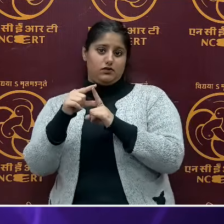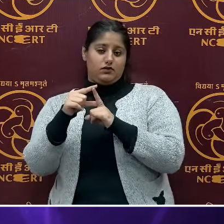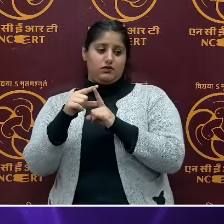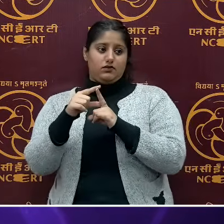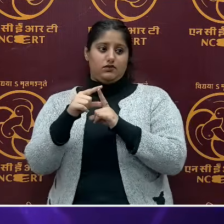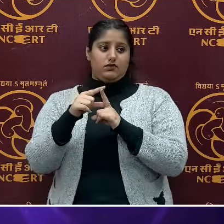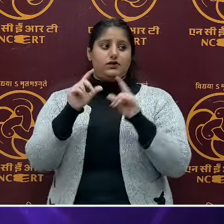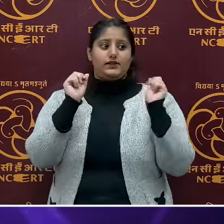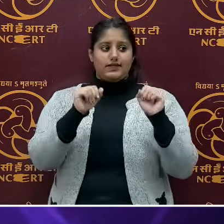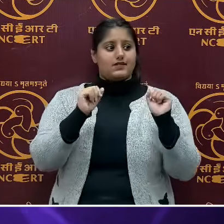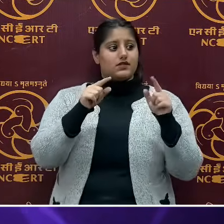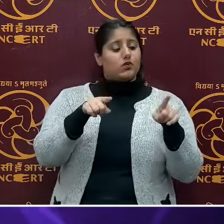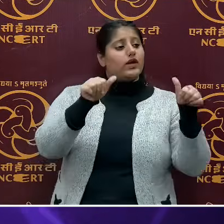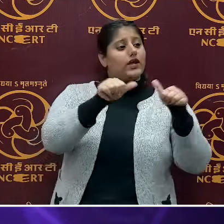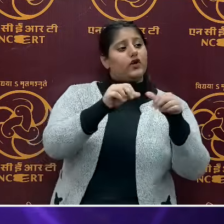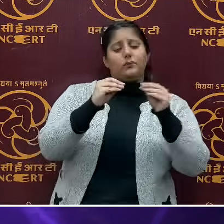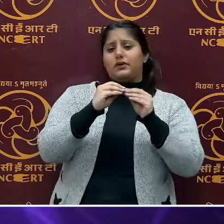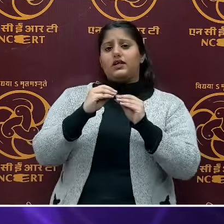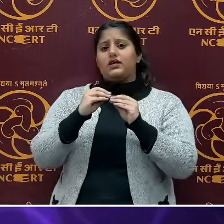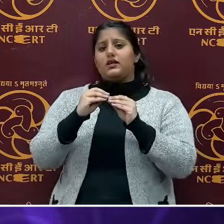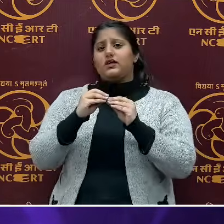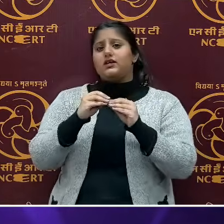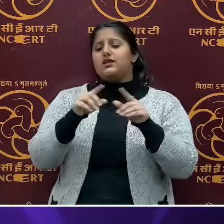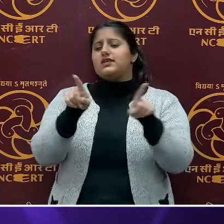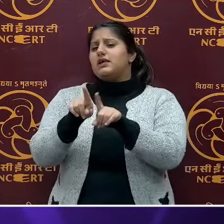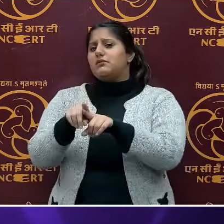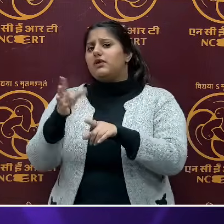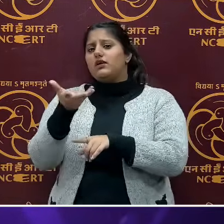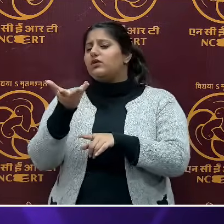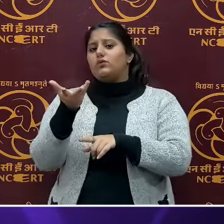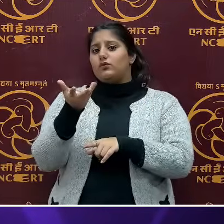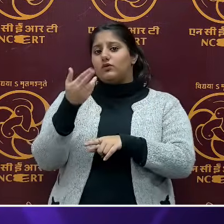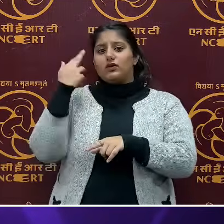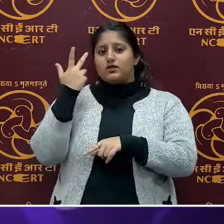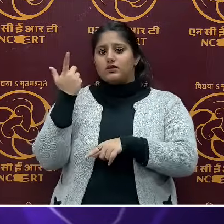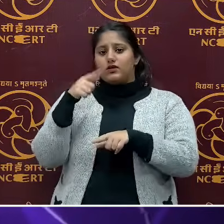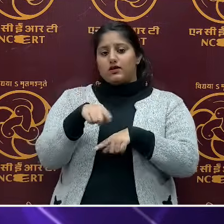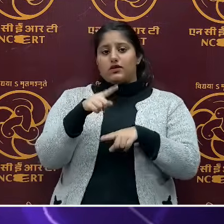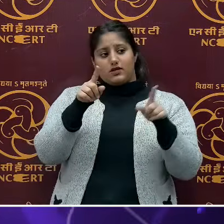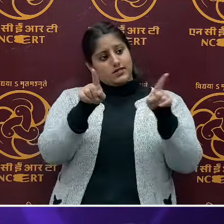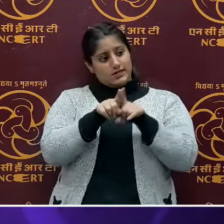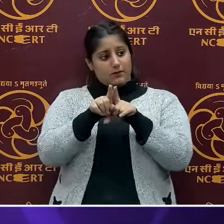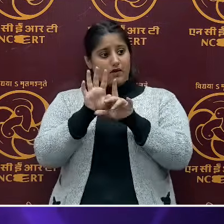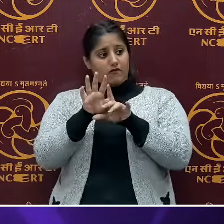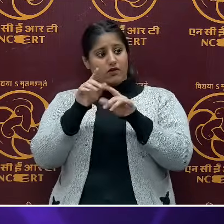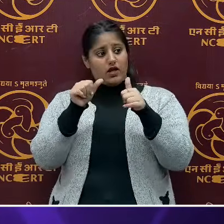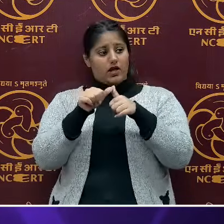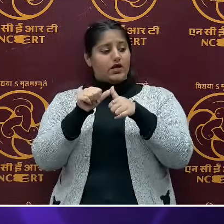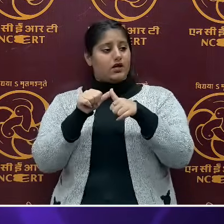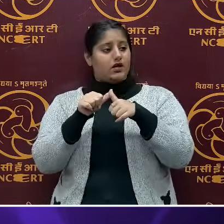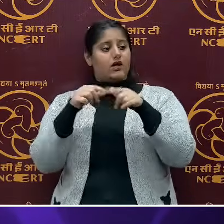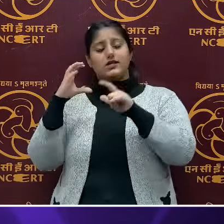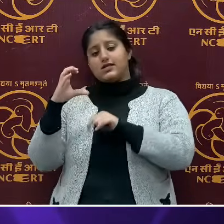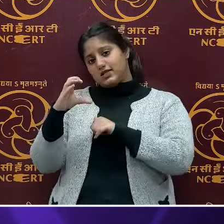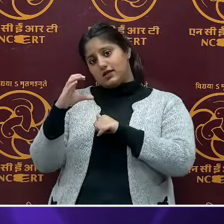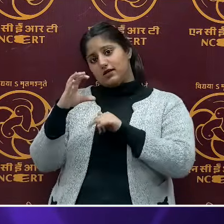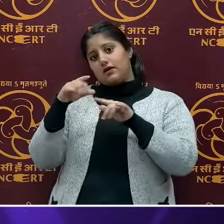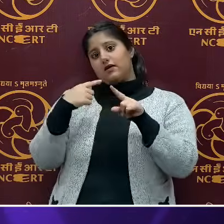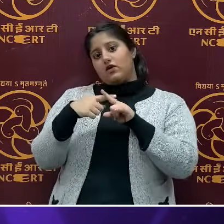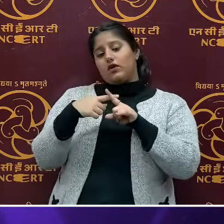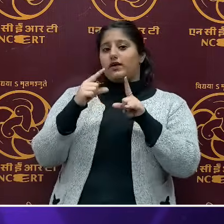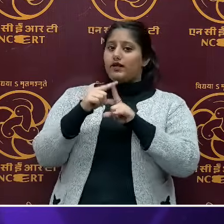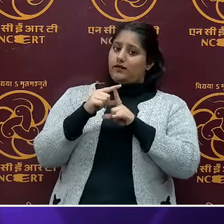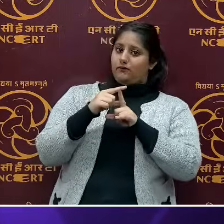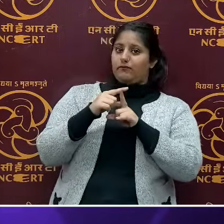So, why not B and E? Let me just explain it to you. So, images that look similar are A, C and